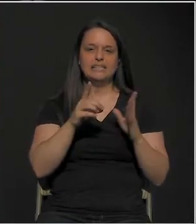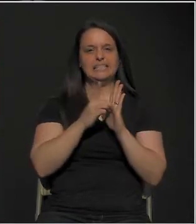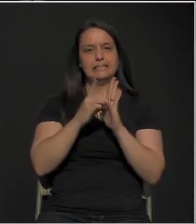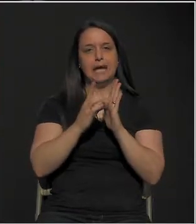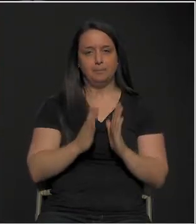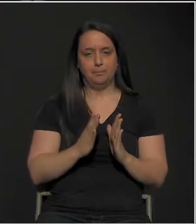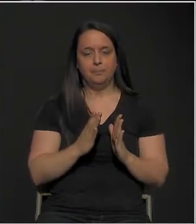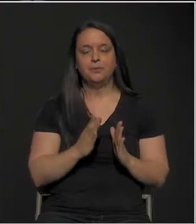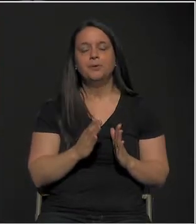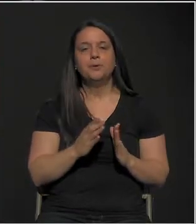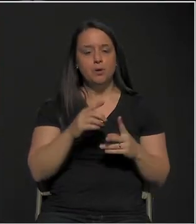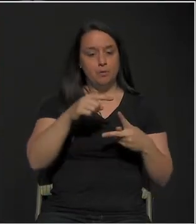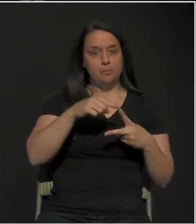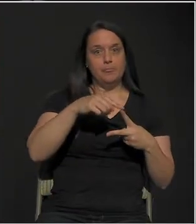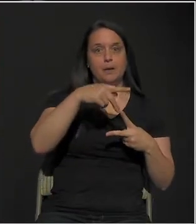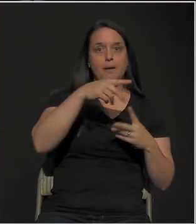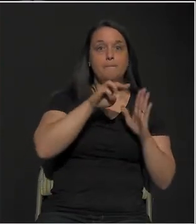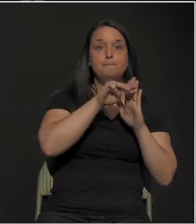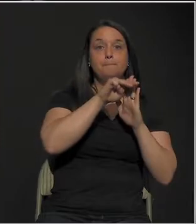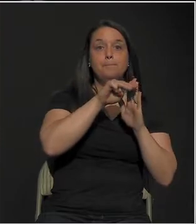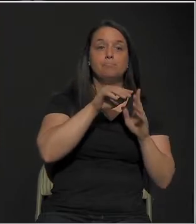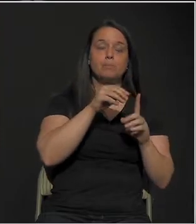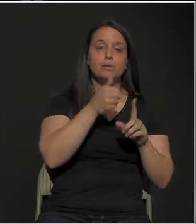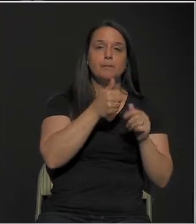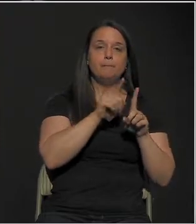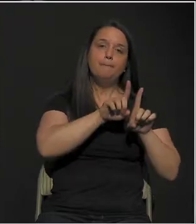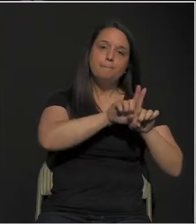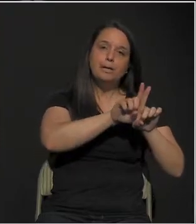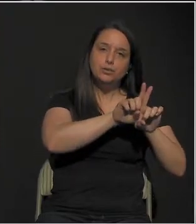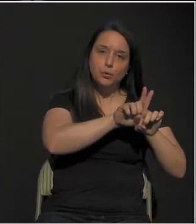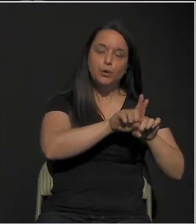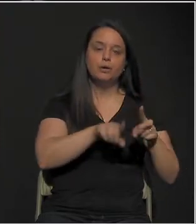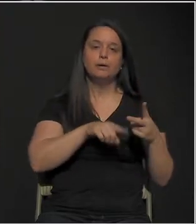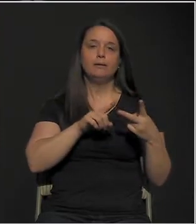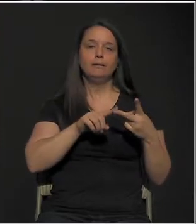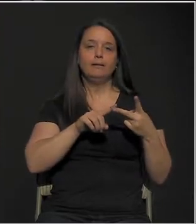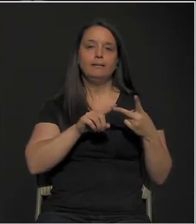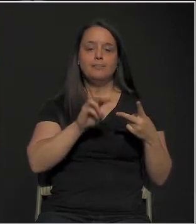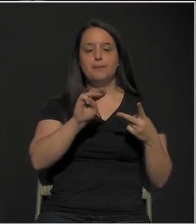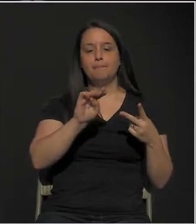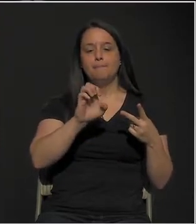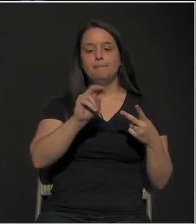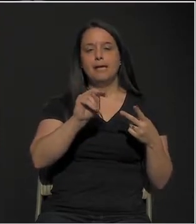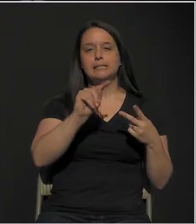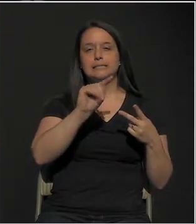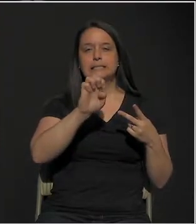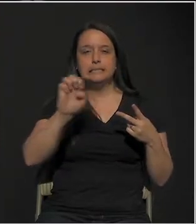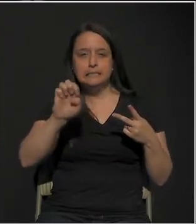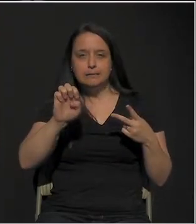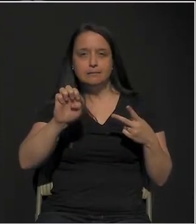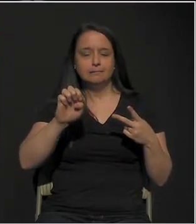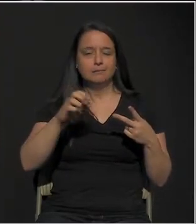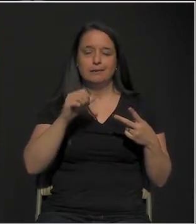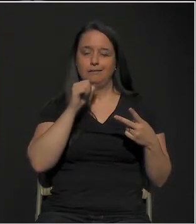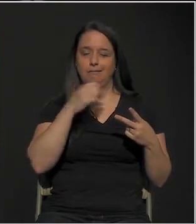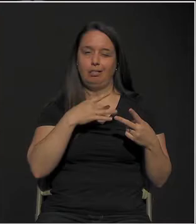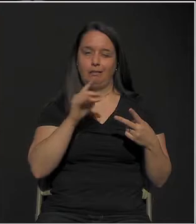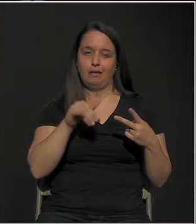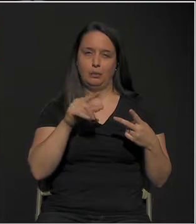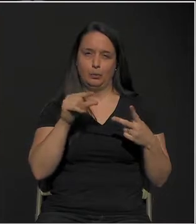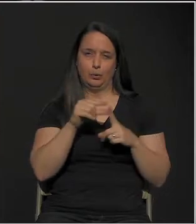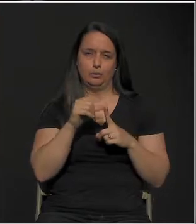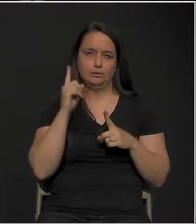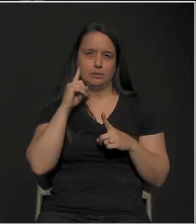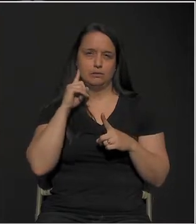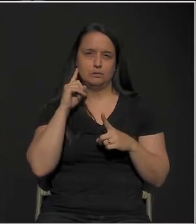disciple. Paul was the mentor, and Timothy was, I love this word, the mentee. I don't like that word at all. It just sounds weird.